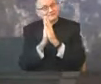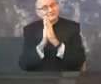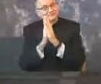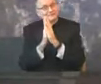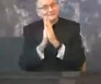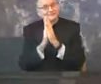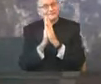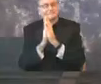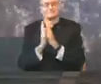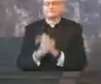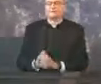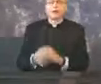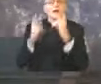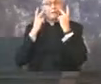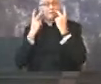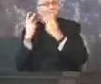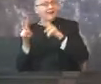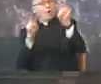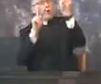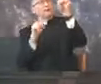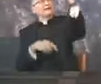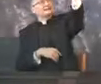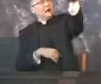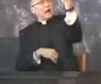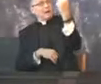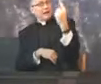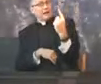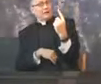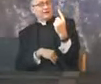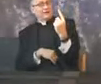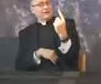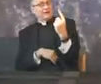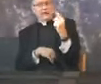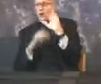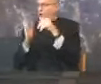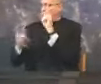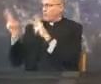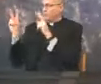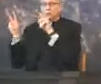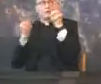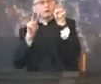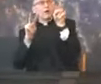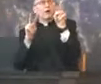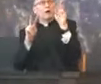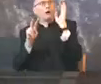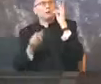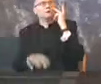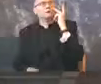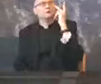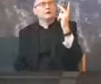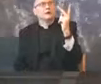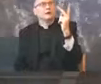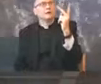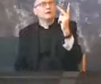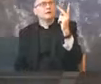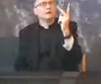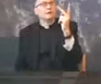Behold, he is coming amid the clouds, and every eye will see him, even those who pierced